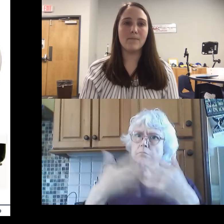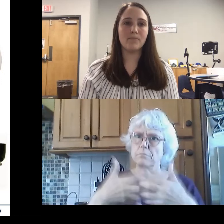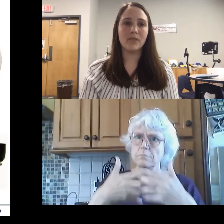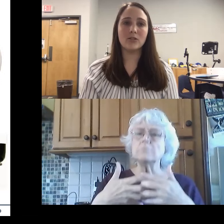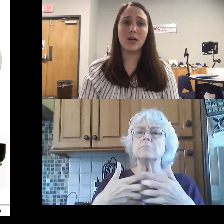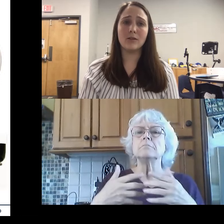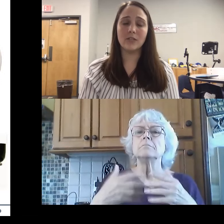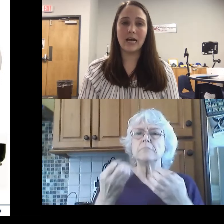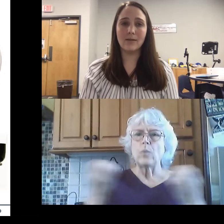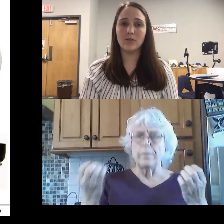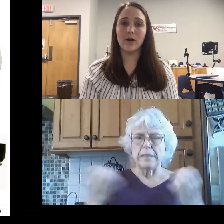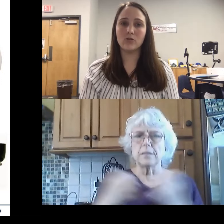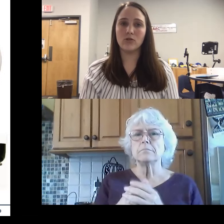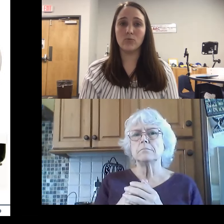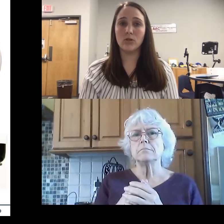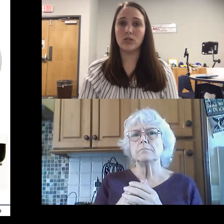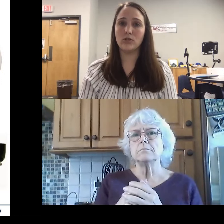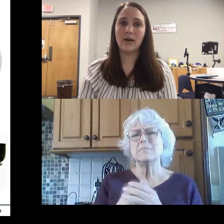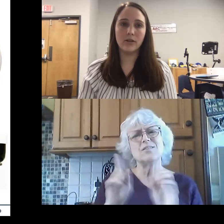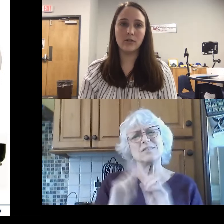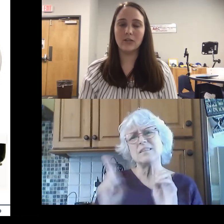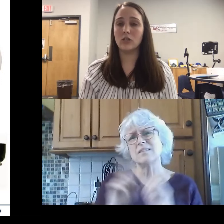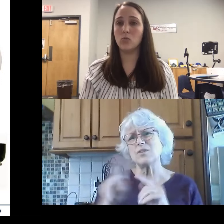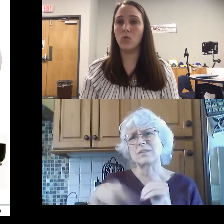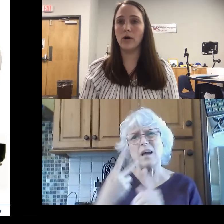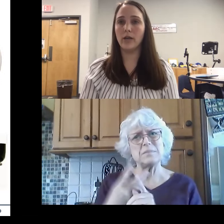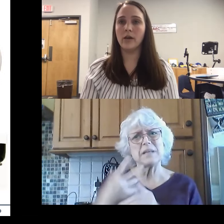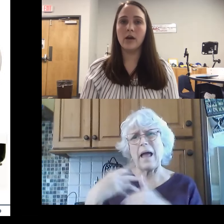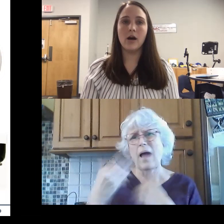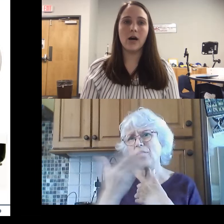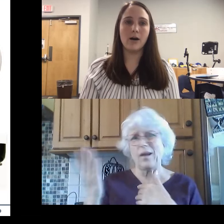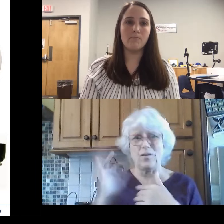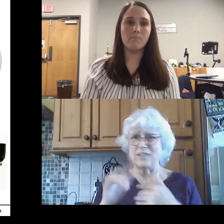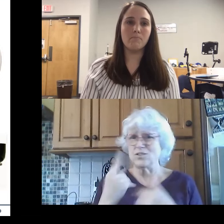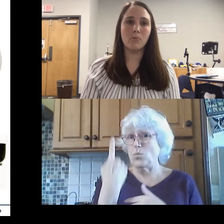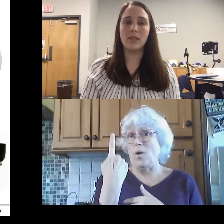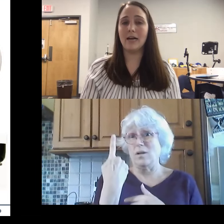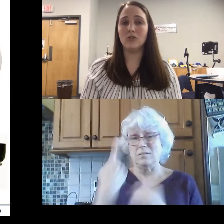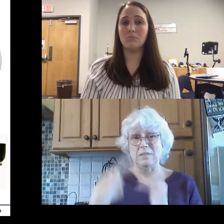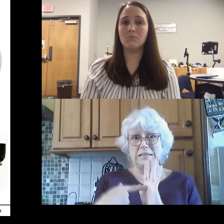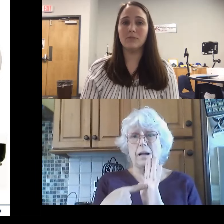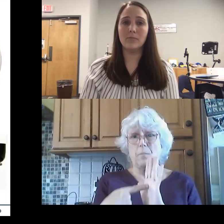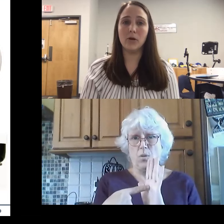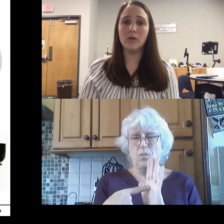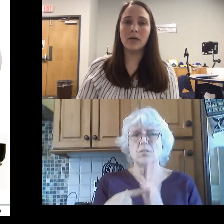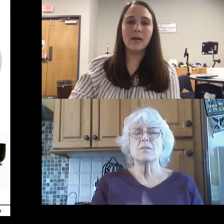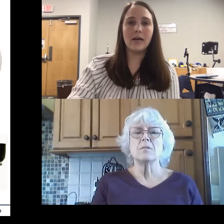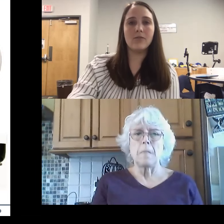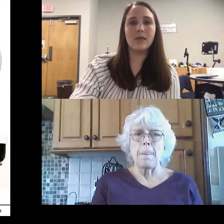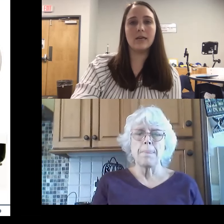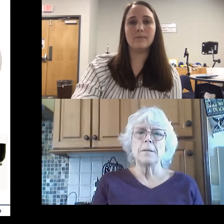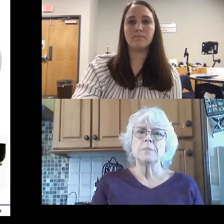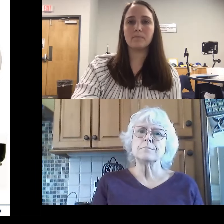Um, there's all different types of archering wheelchairs out there. That's just one, um, one that I just demoed.